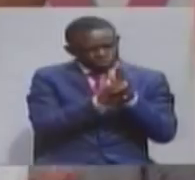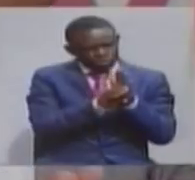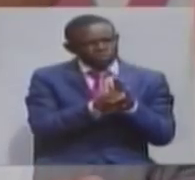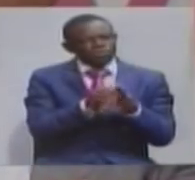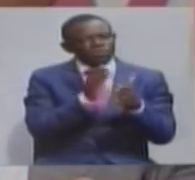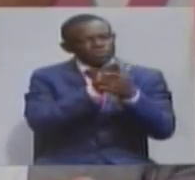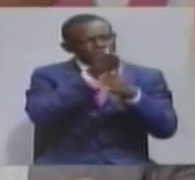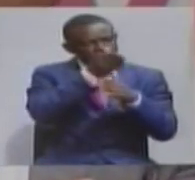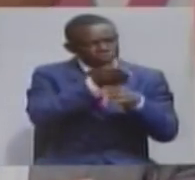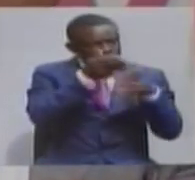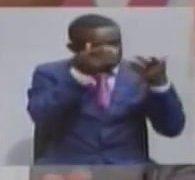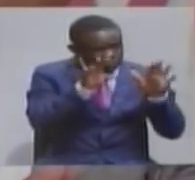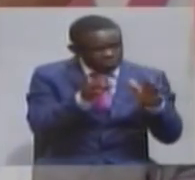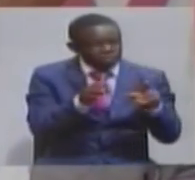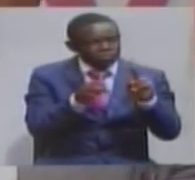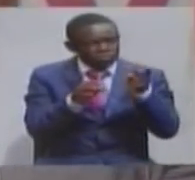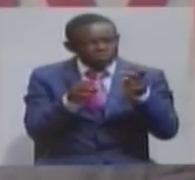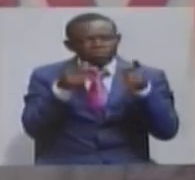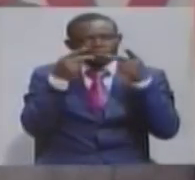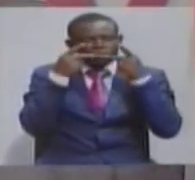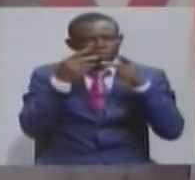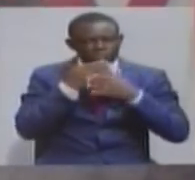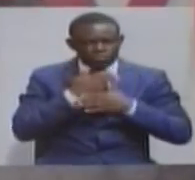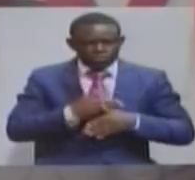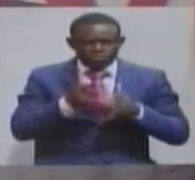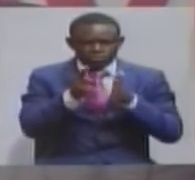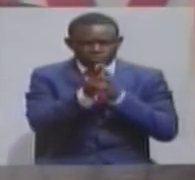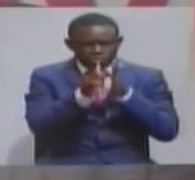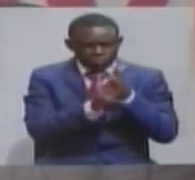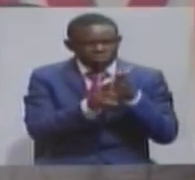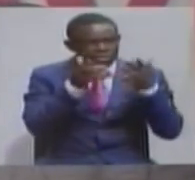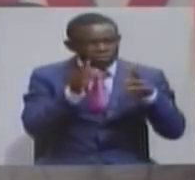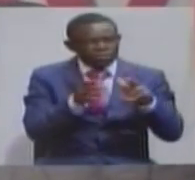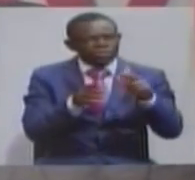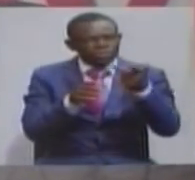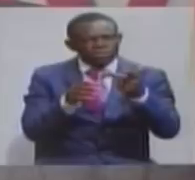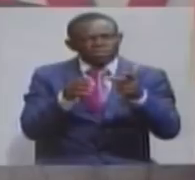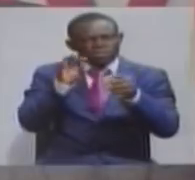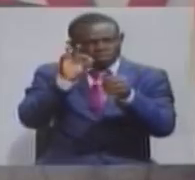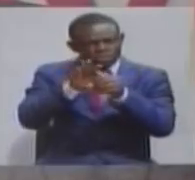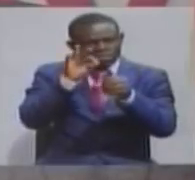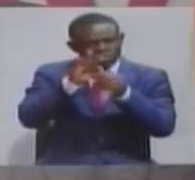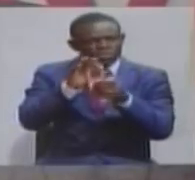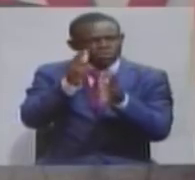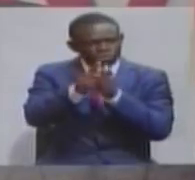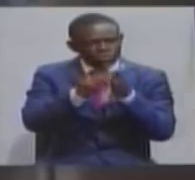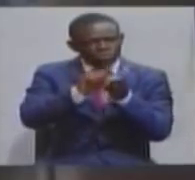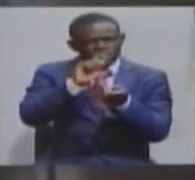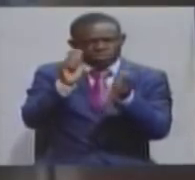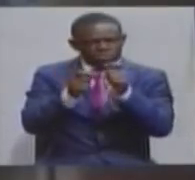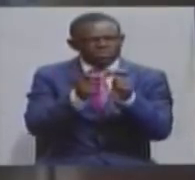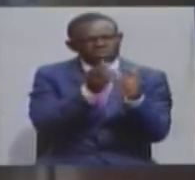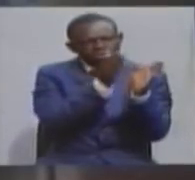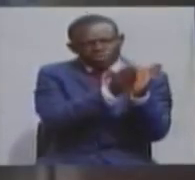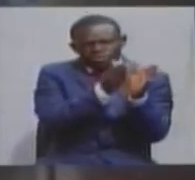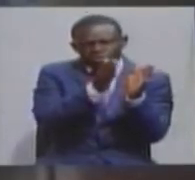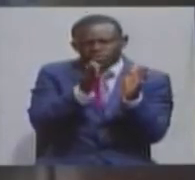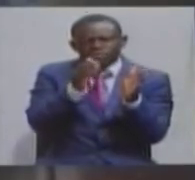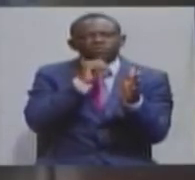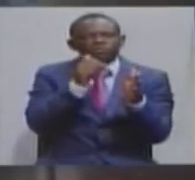on to the electoral reforms. And the beauty, Mr. Zulu, is that we are not grouping in the